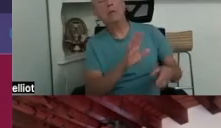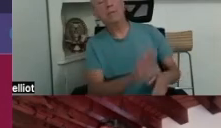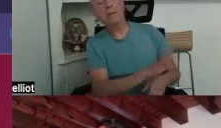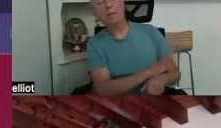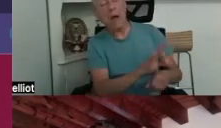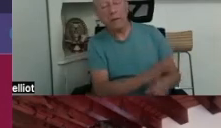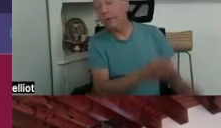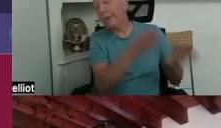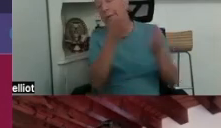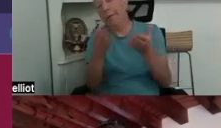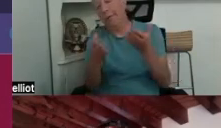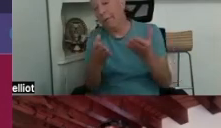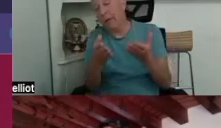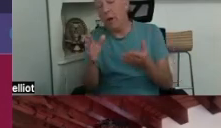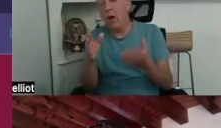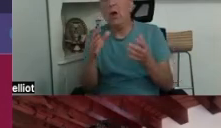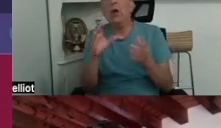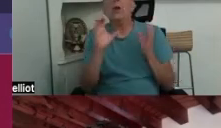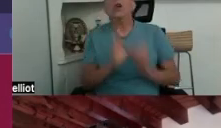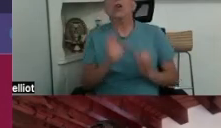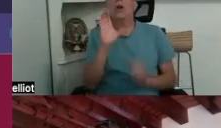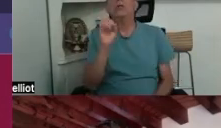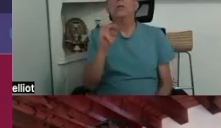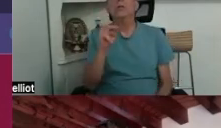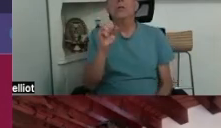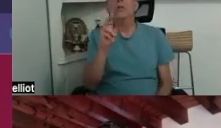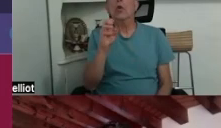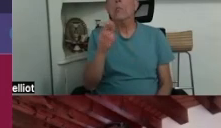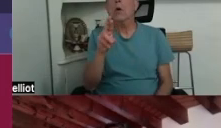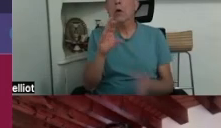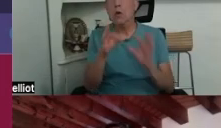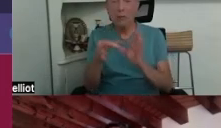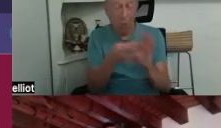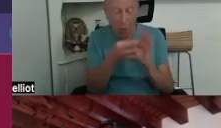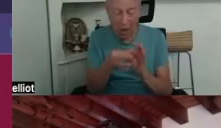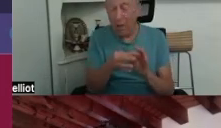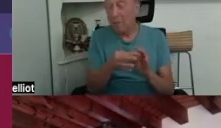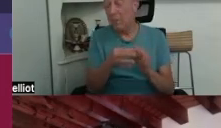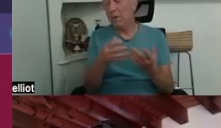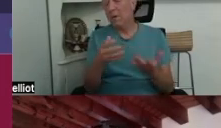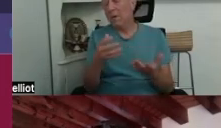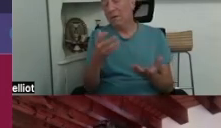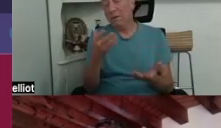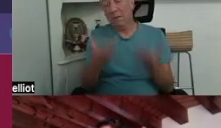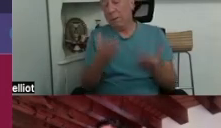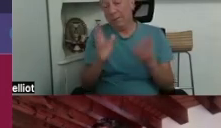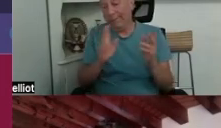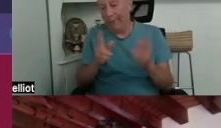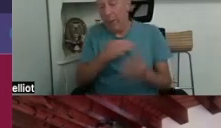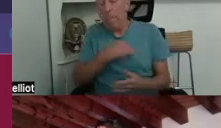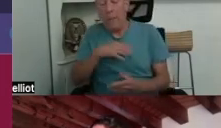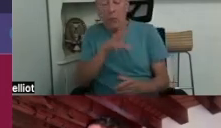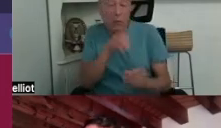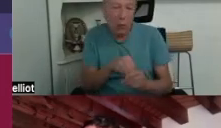consumer co-op, or maybe some of the members are going to be participating in stocking or checkout or in a